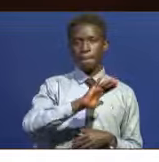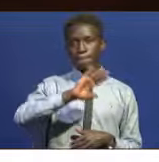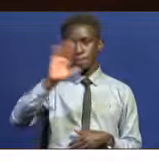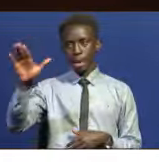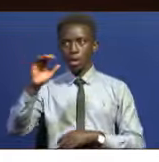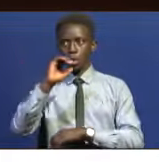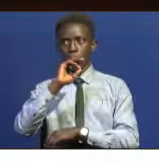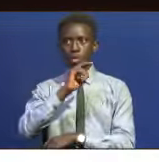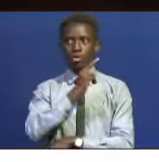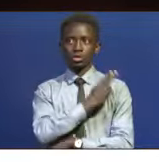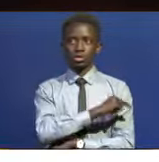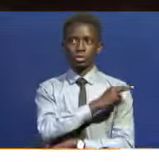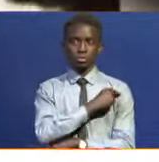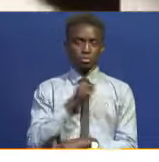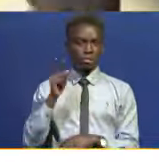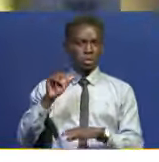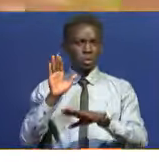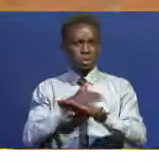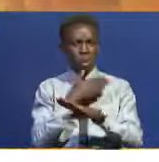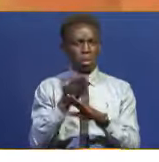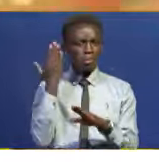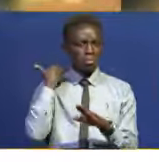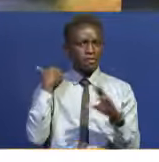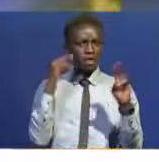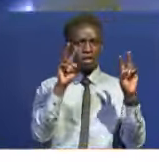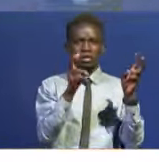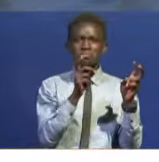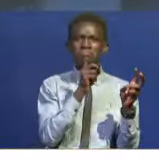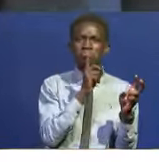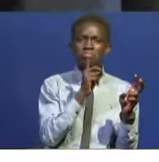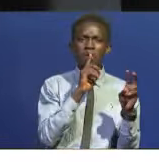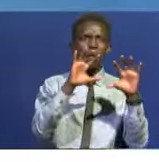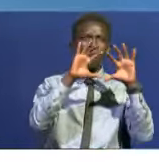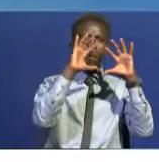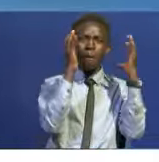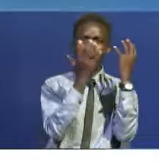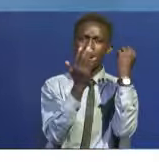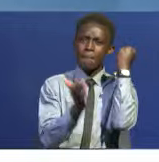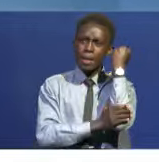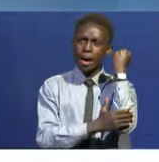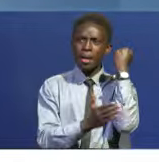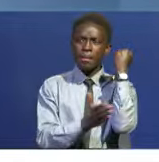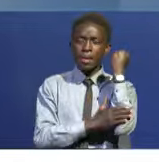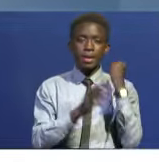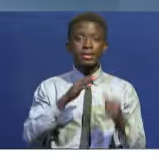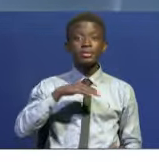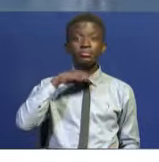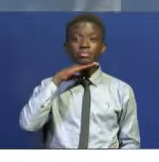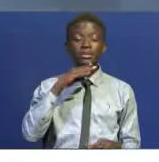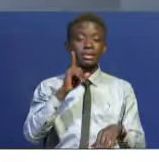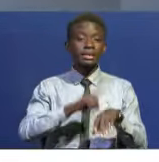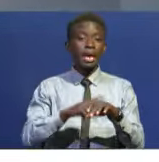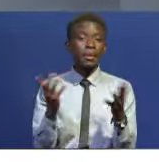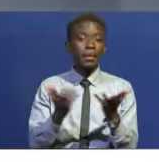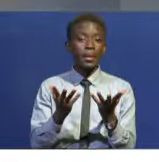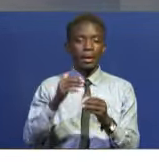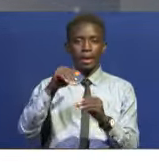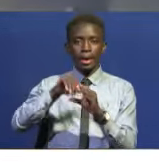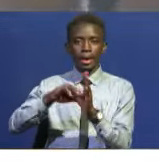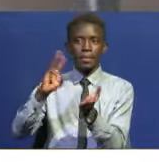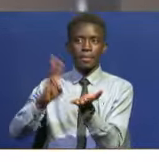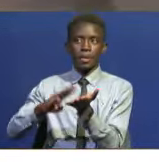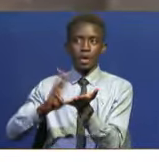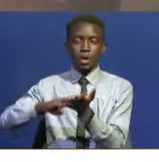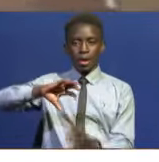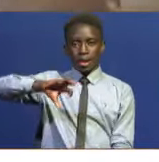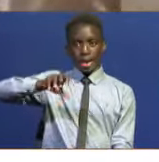Dunia Mbaya hit song among others, passed away on Saturday while receiving treatment at Migori County Referral Hospital. For